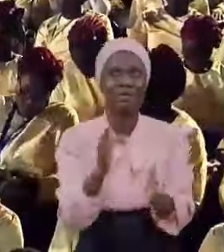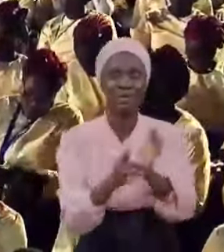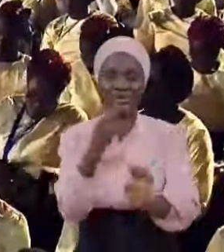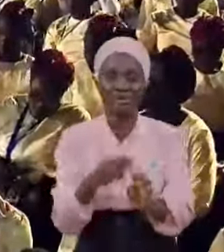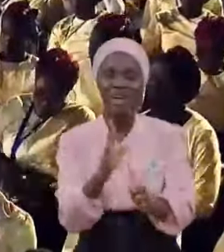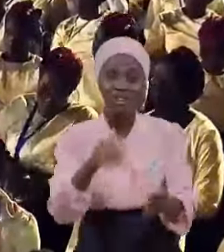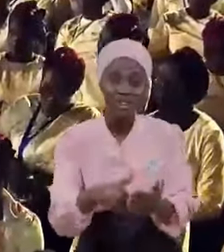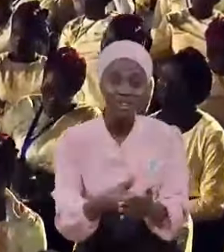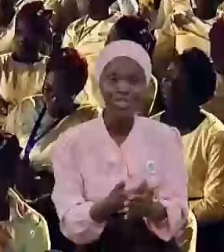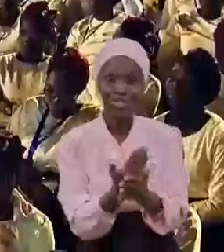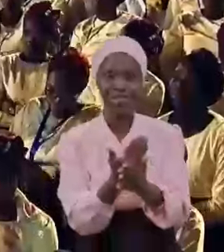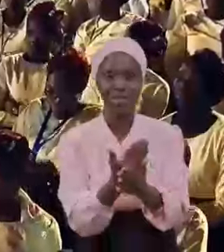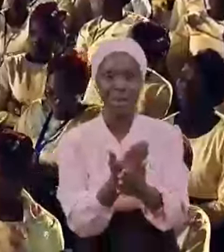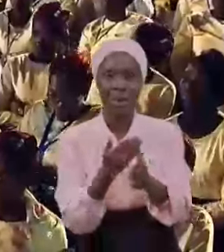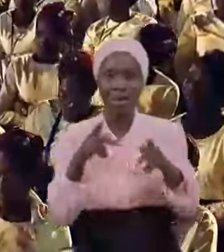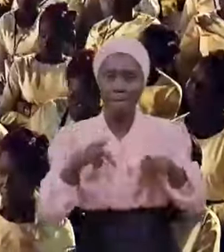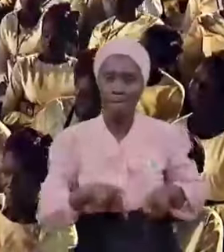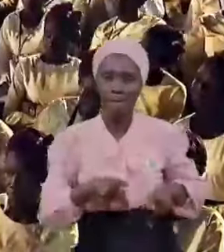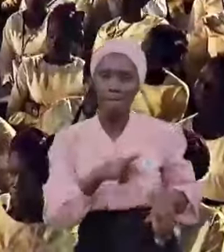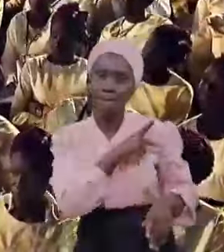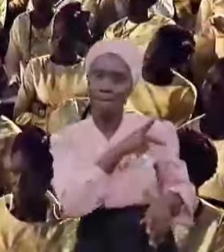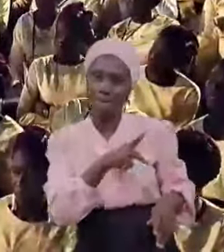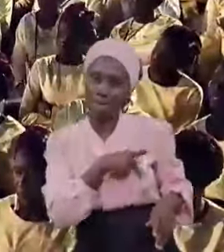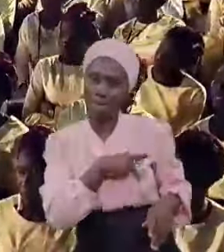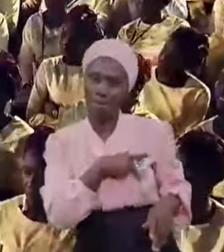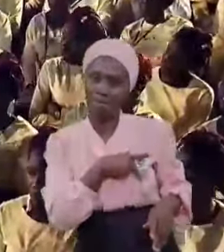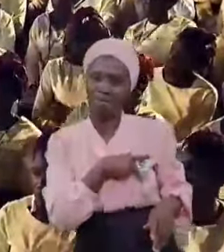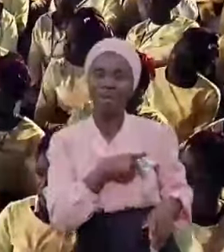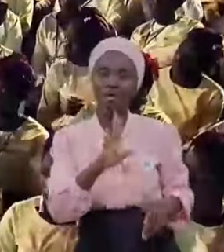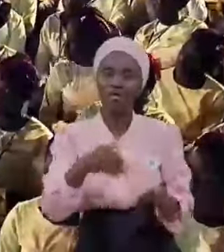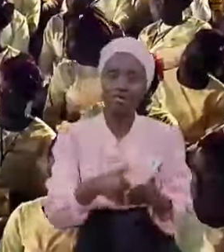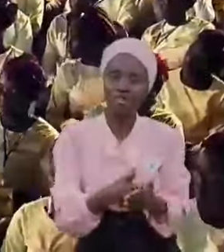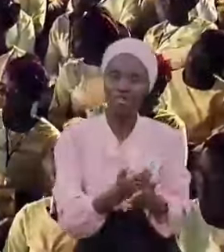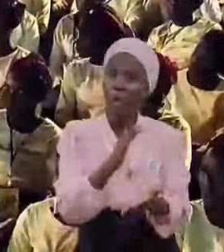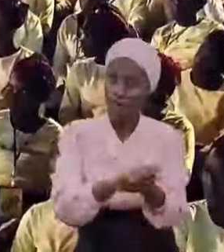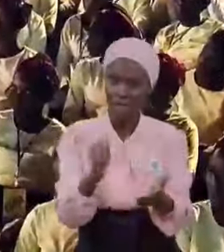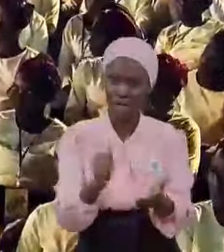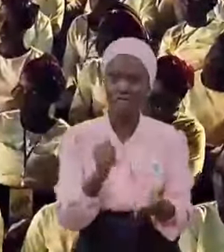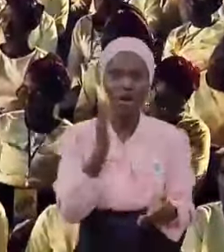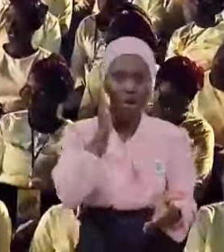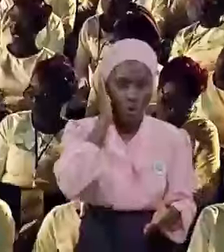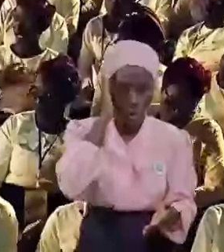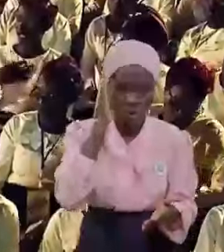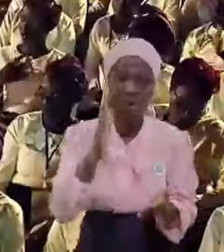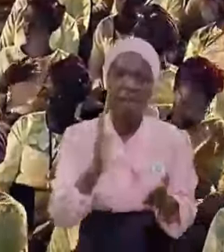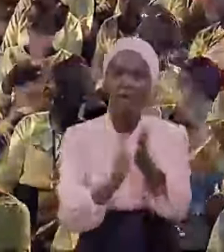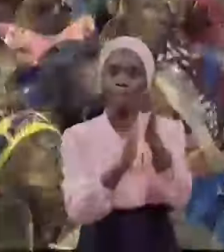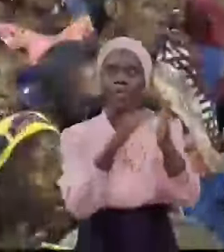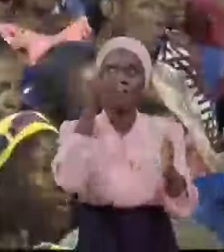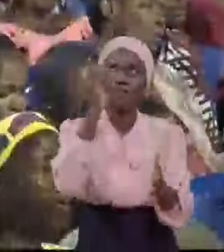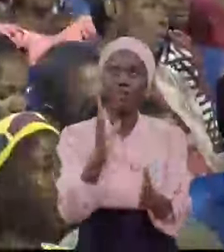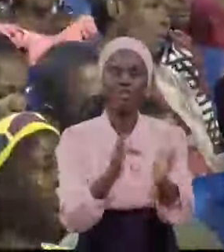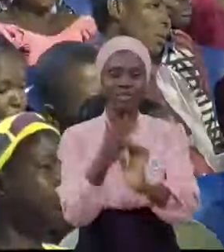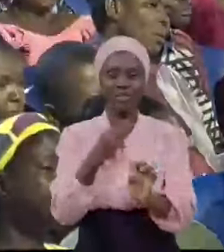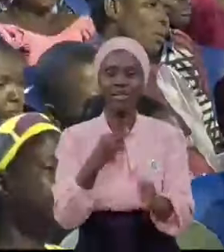will glorify God in Jesus' name. I will glorify God. Let